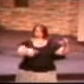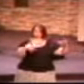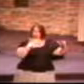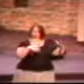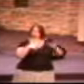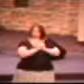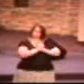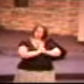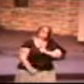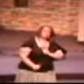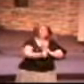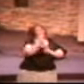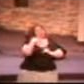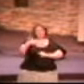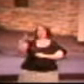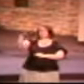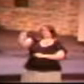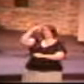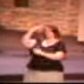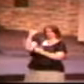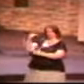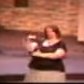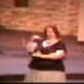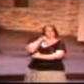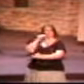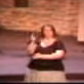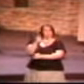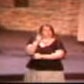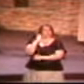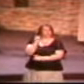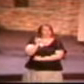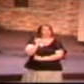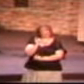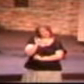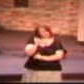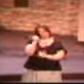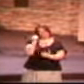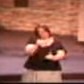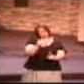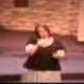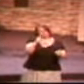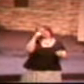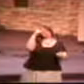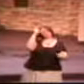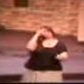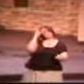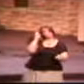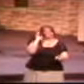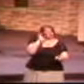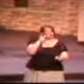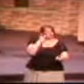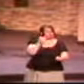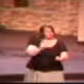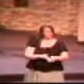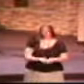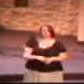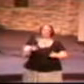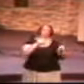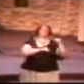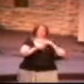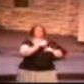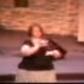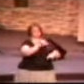because God's boundaries don't always look like the boundaries you think they are let me go back to